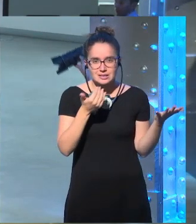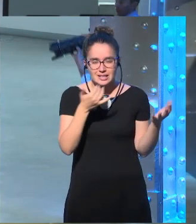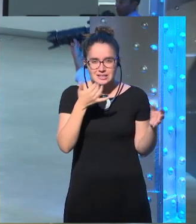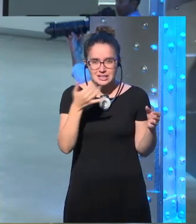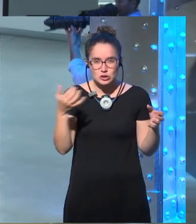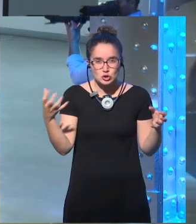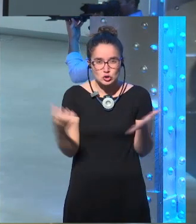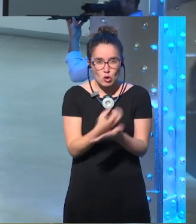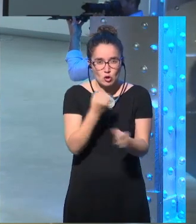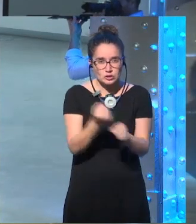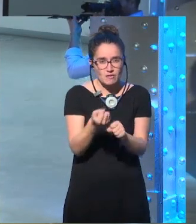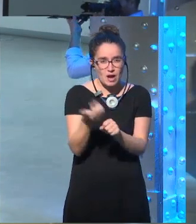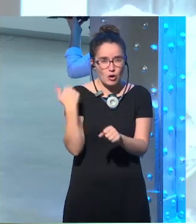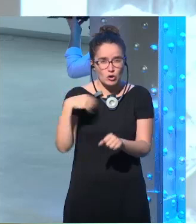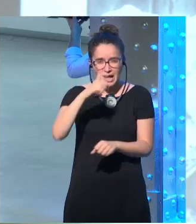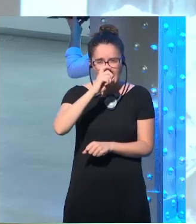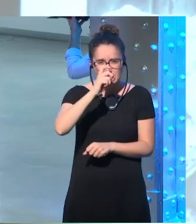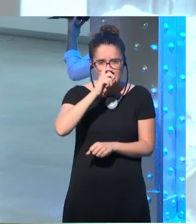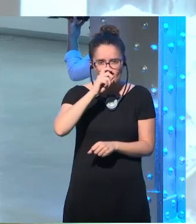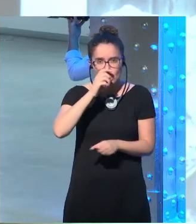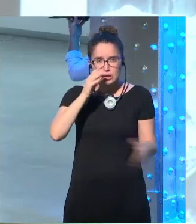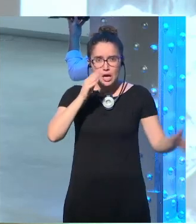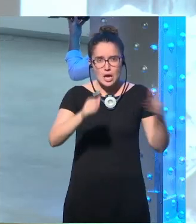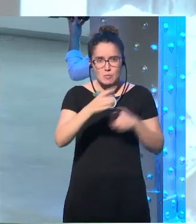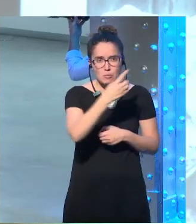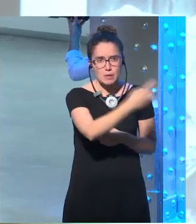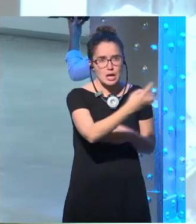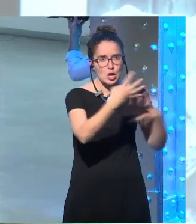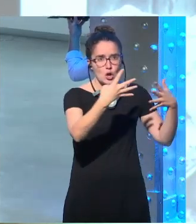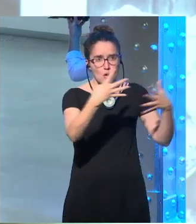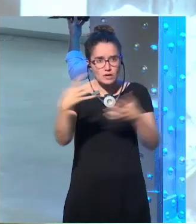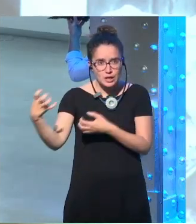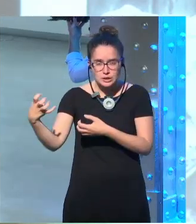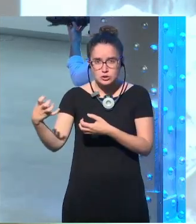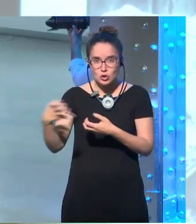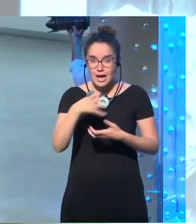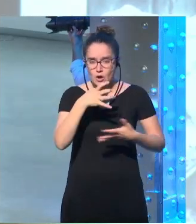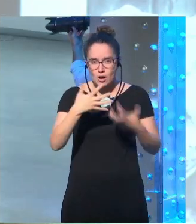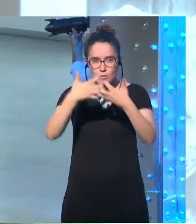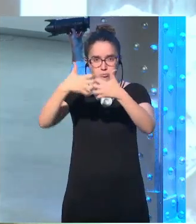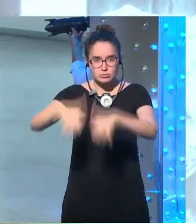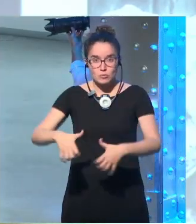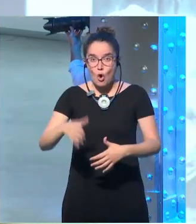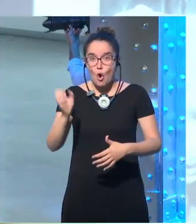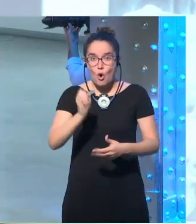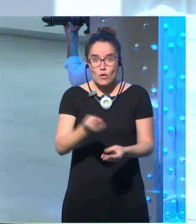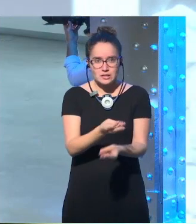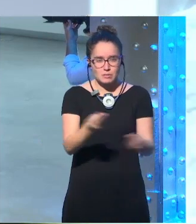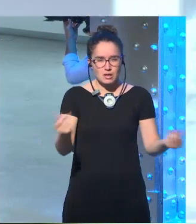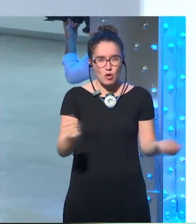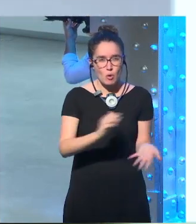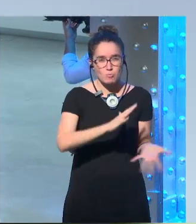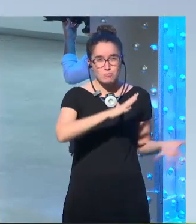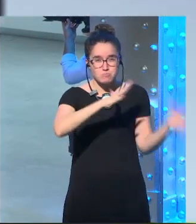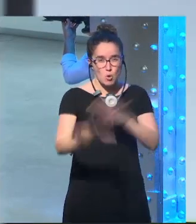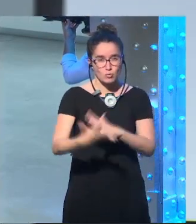we had back in 1900 has been automated away or changed so radically by now that they